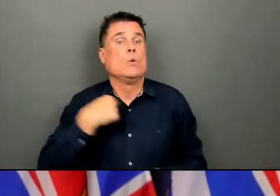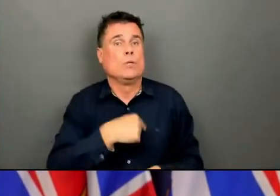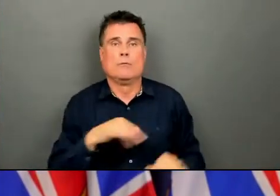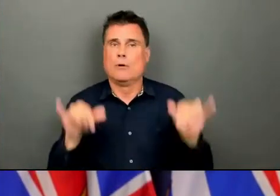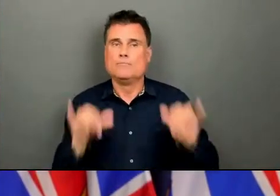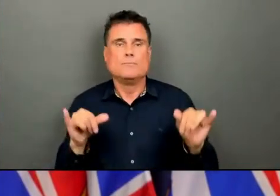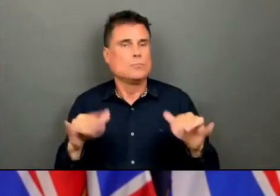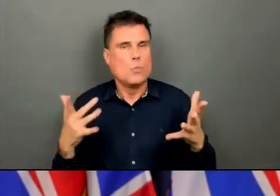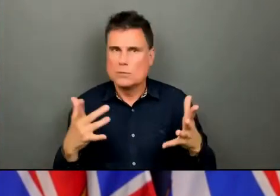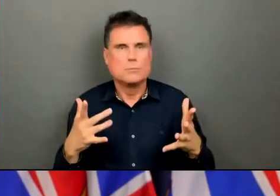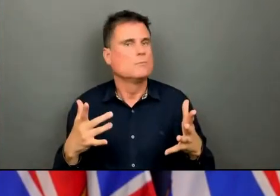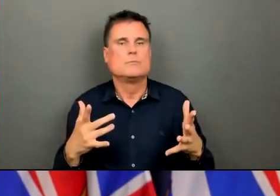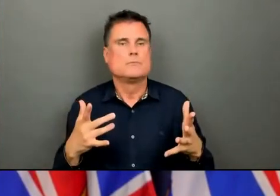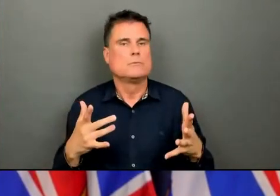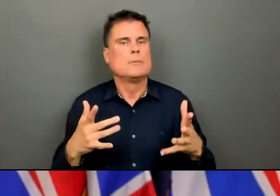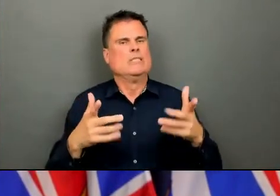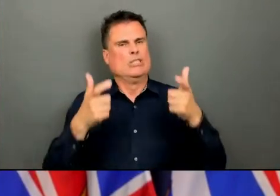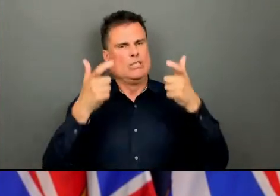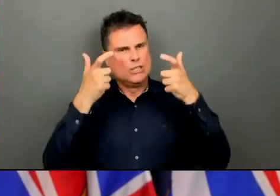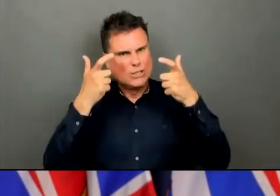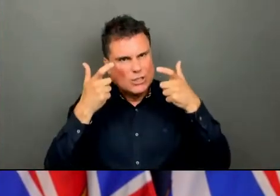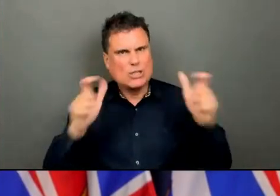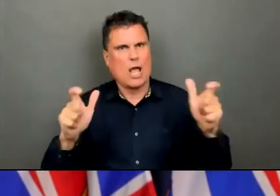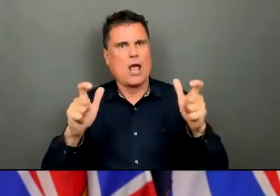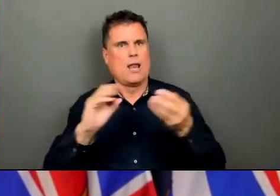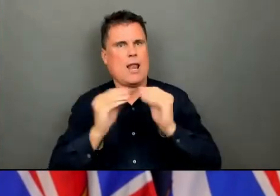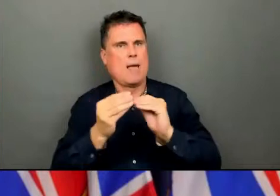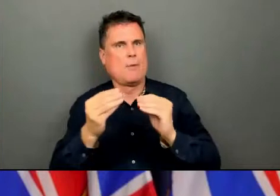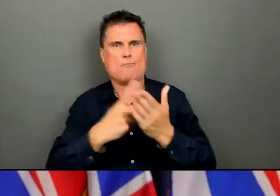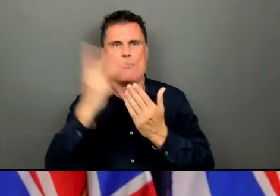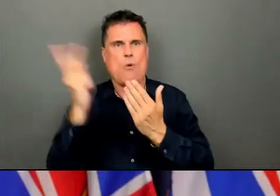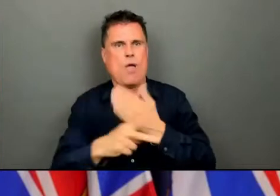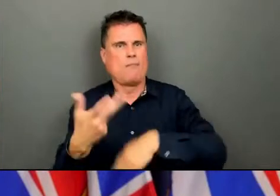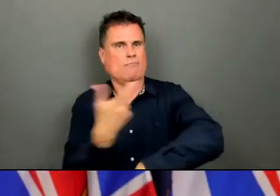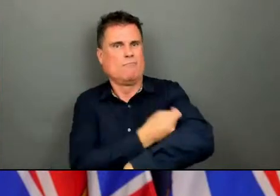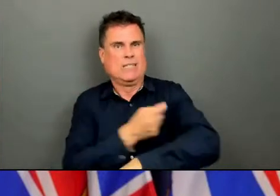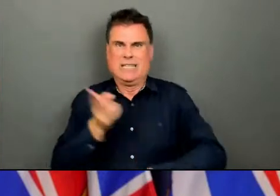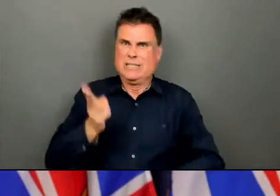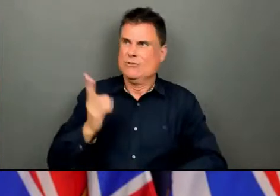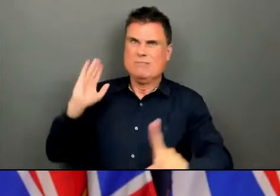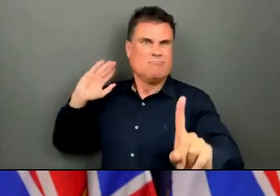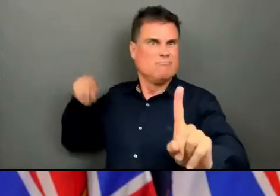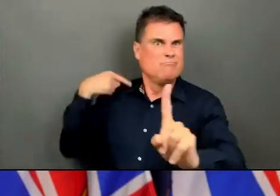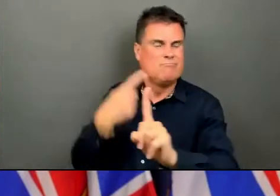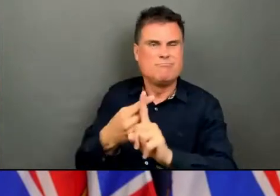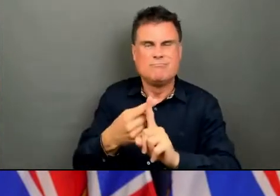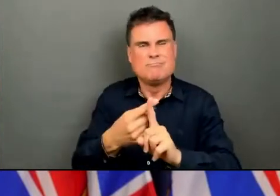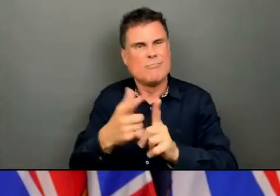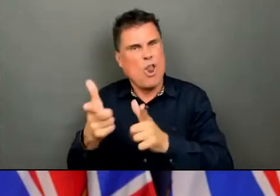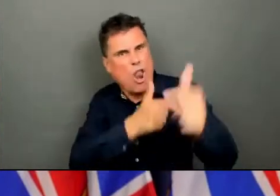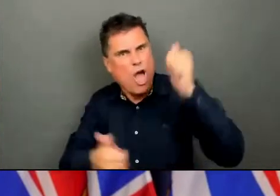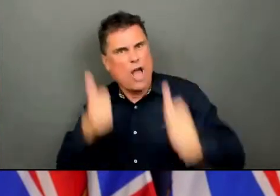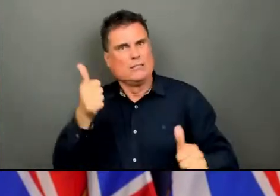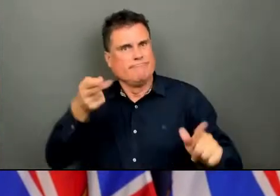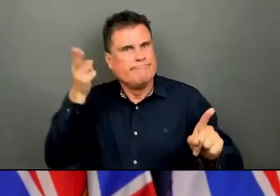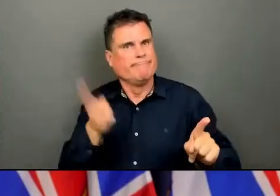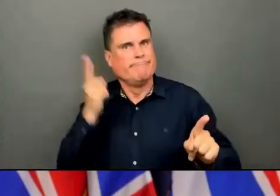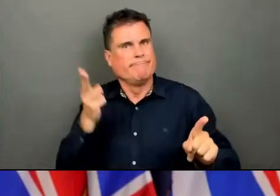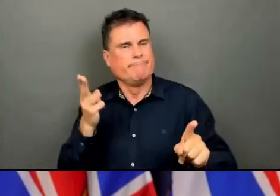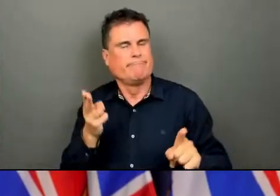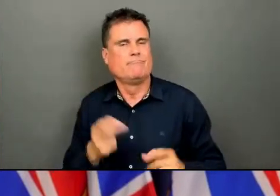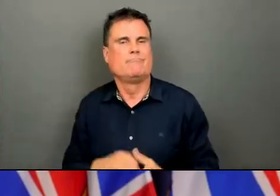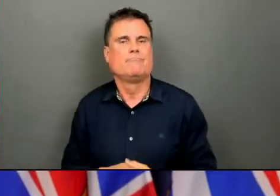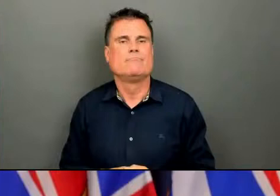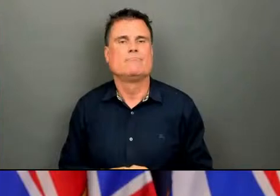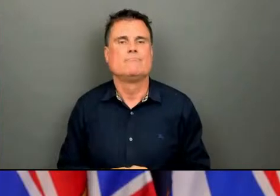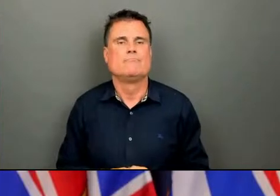program in BC history to people and communities across BC. Just to show this, the difference in what we're seeing and